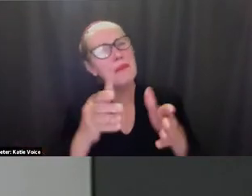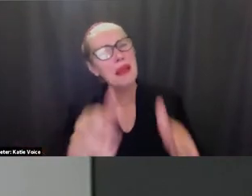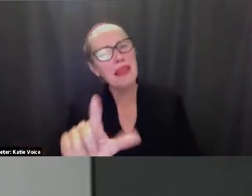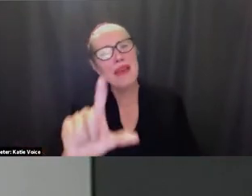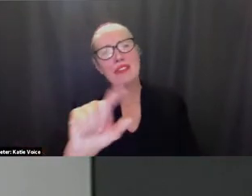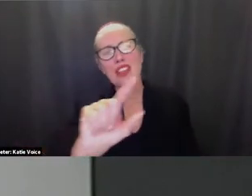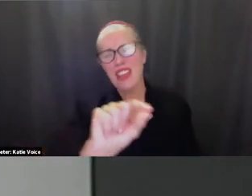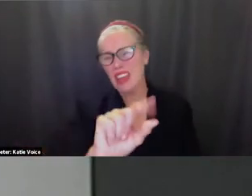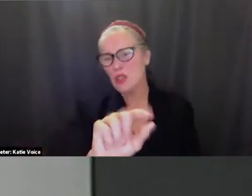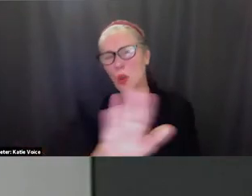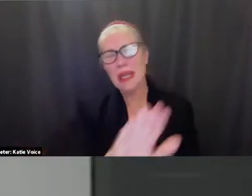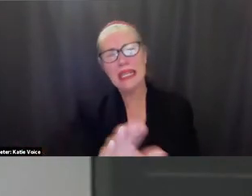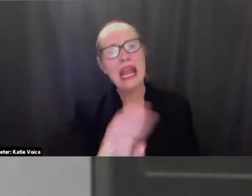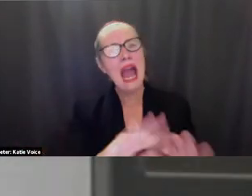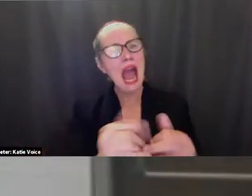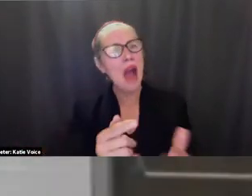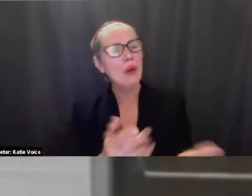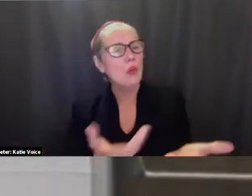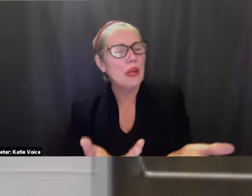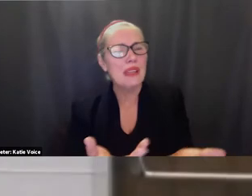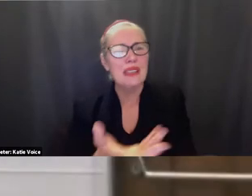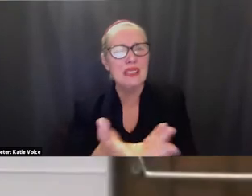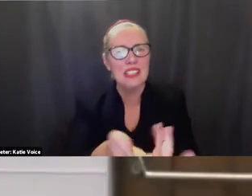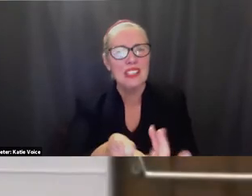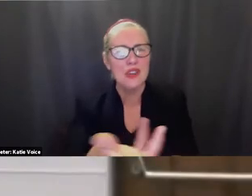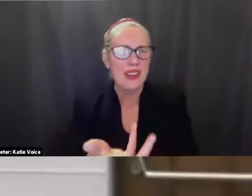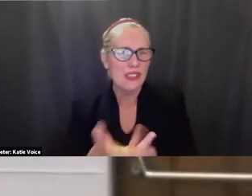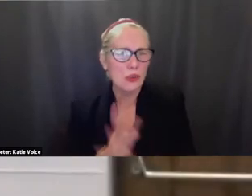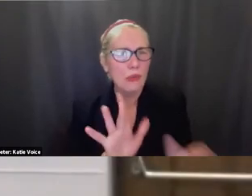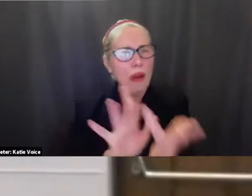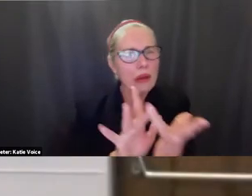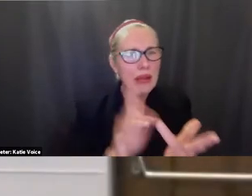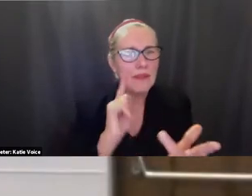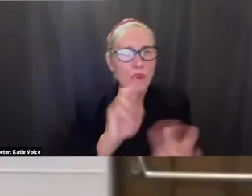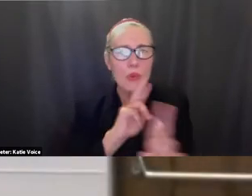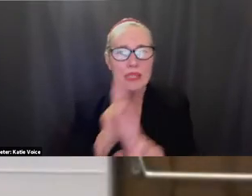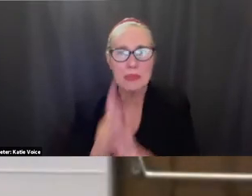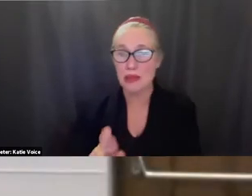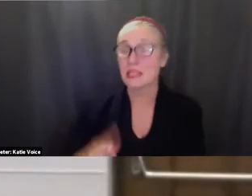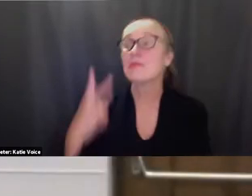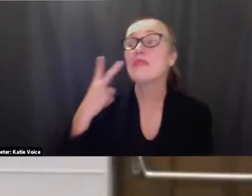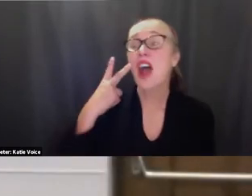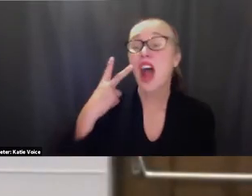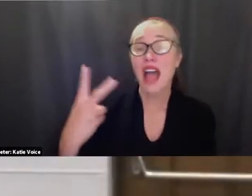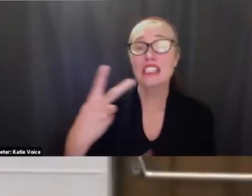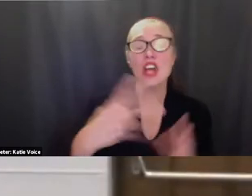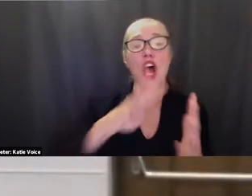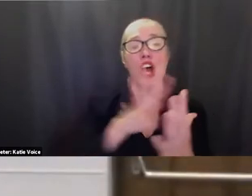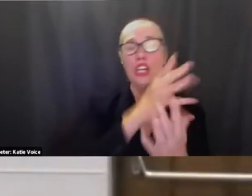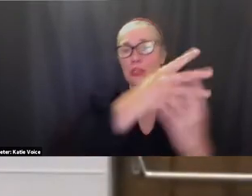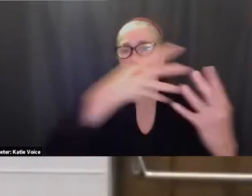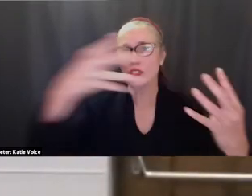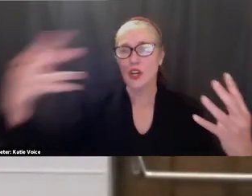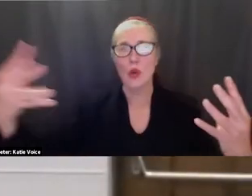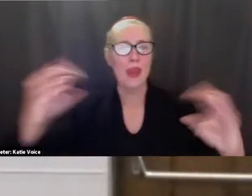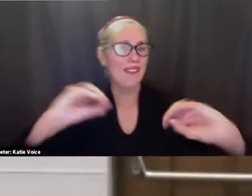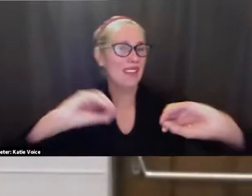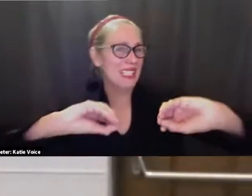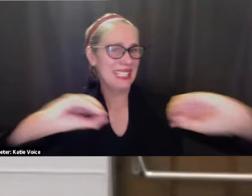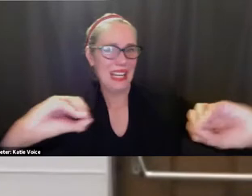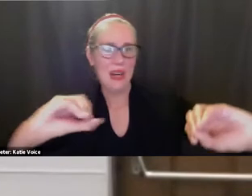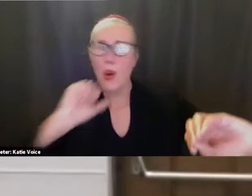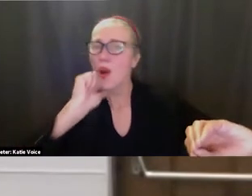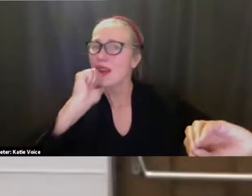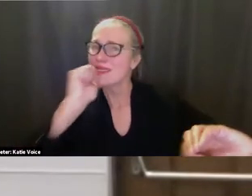right so um i actually took a look at the current spreadsheet data we have zero non-response from regular